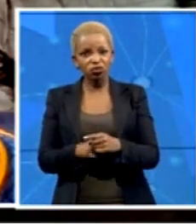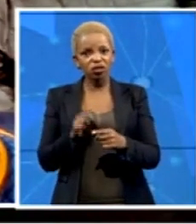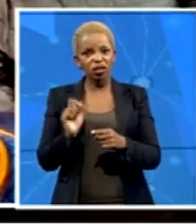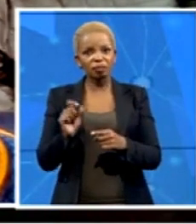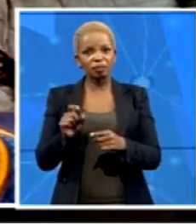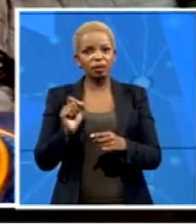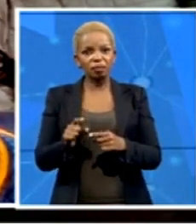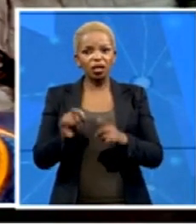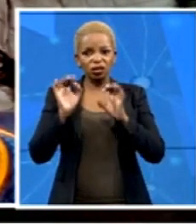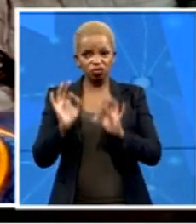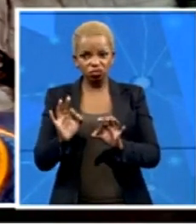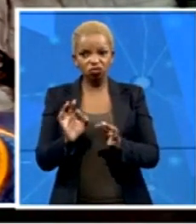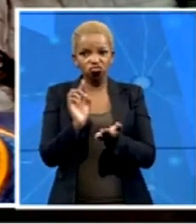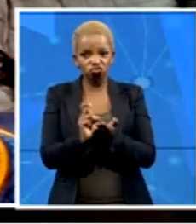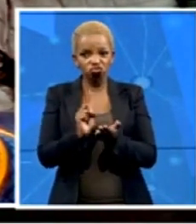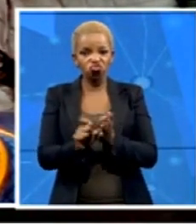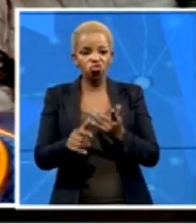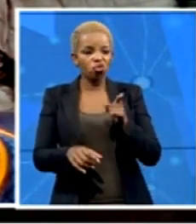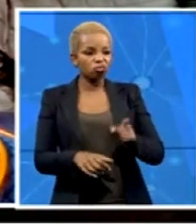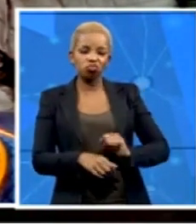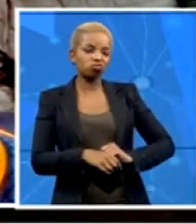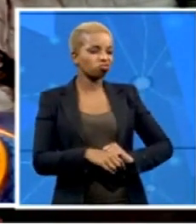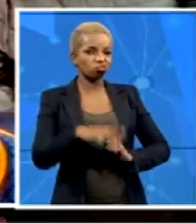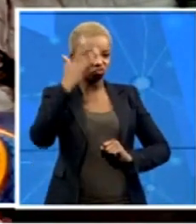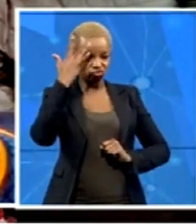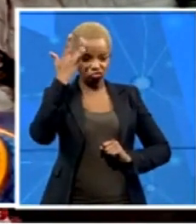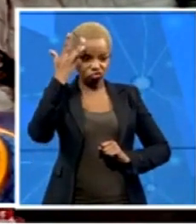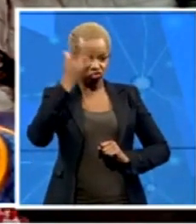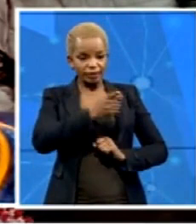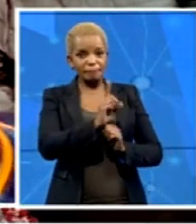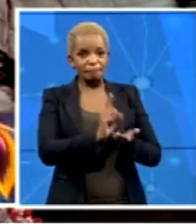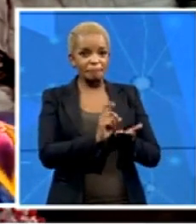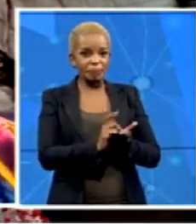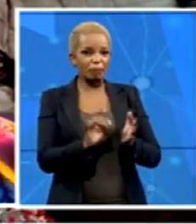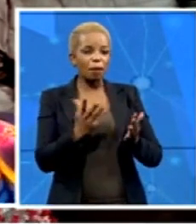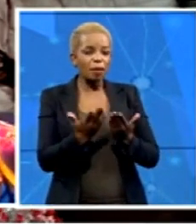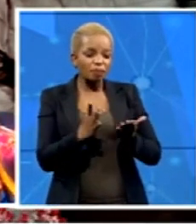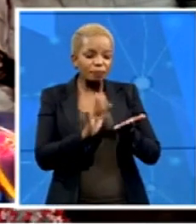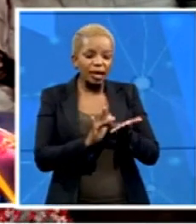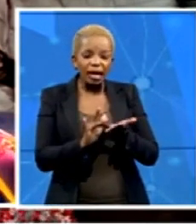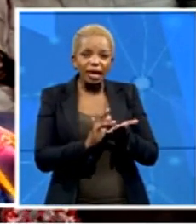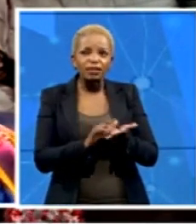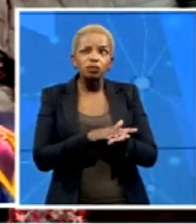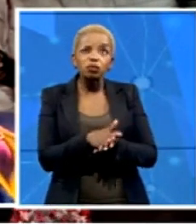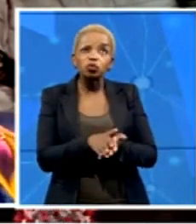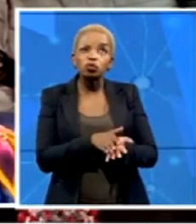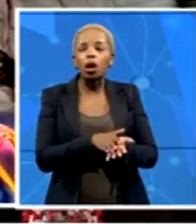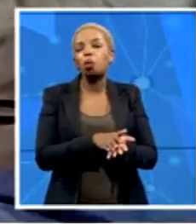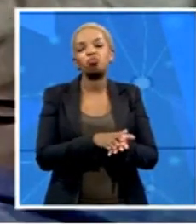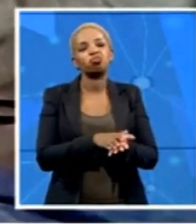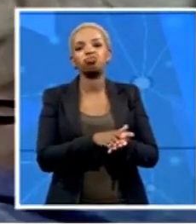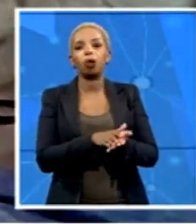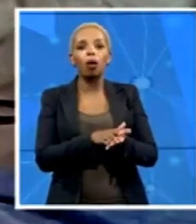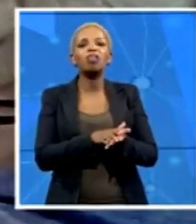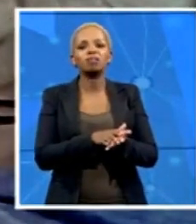Can you even tell by the touch and feel of it or not? Not so much the touch and